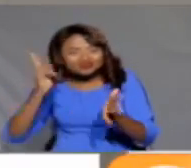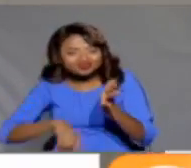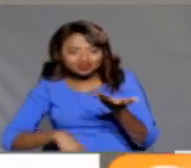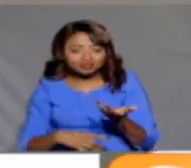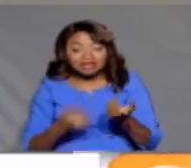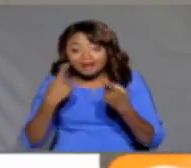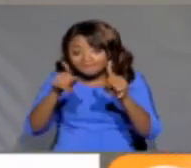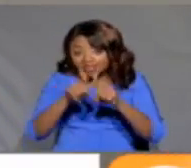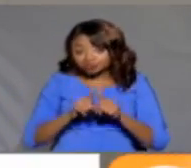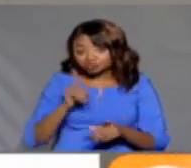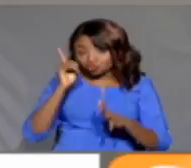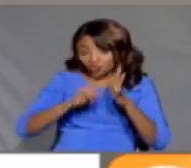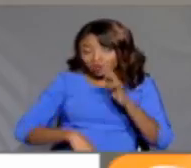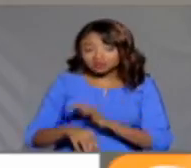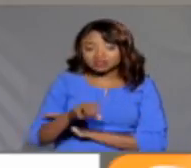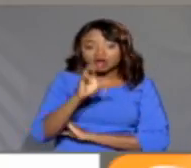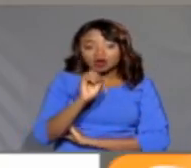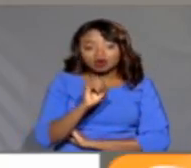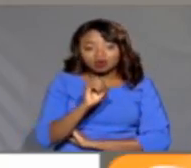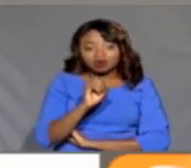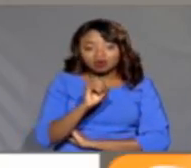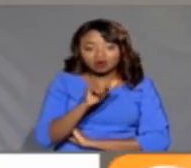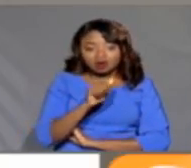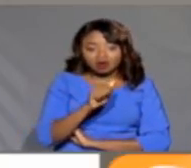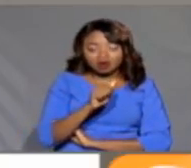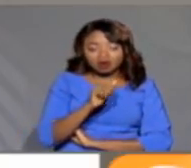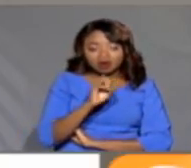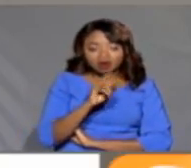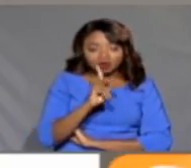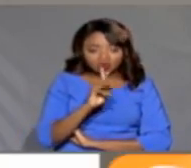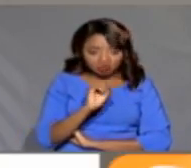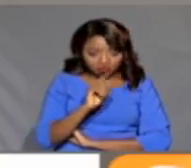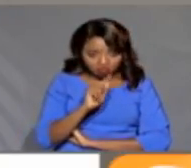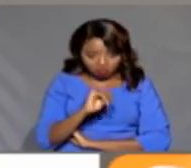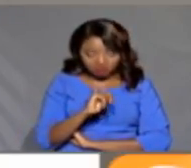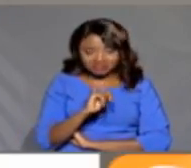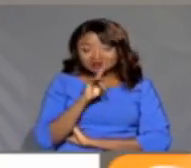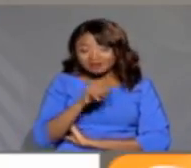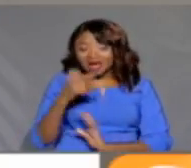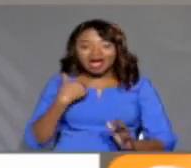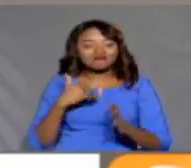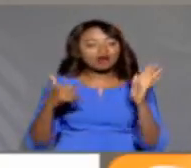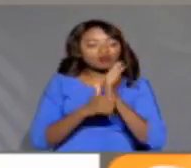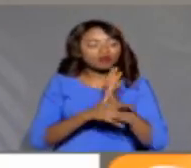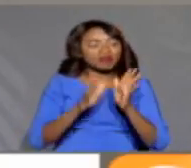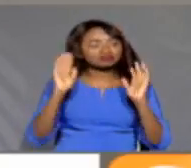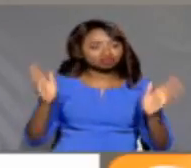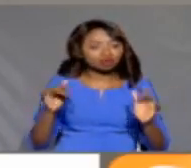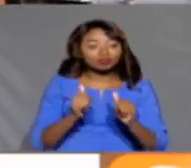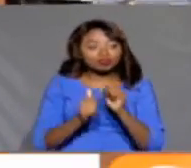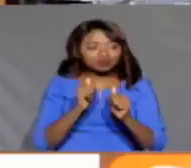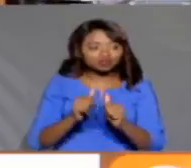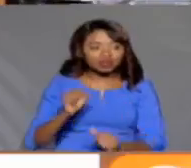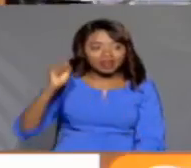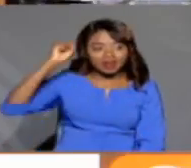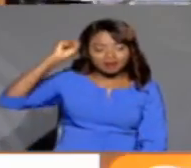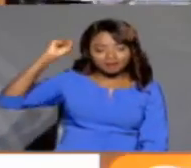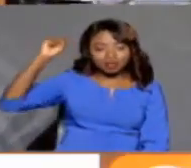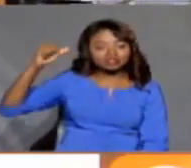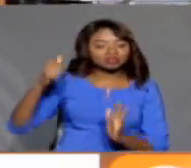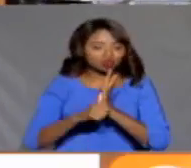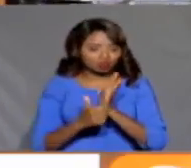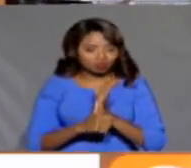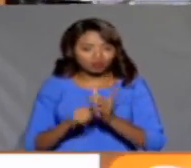what Dr. Ekuru Aukot and his team are facing is a political problem. And I wanted to ask you this, Linus, yes.